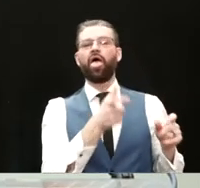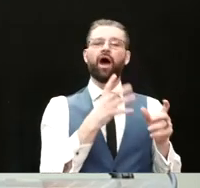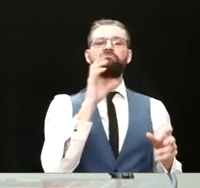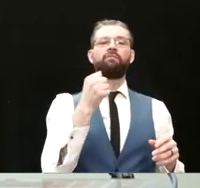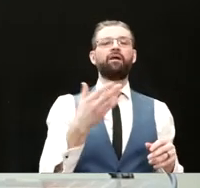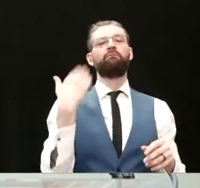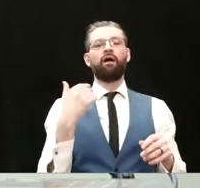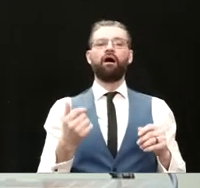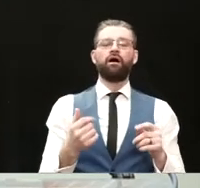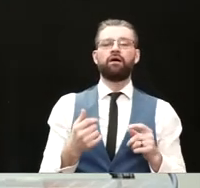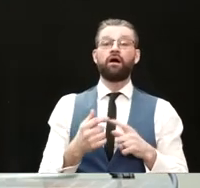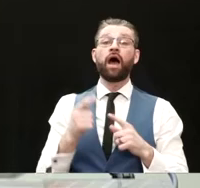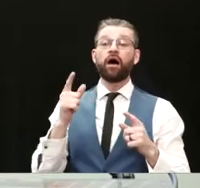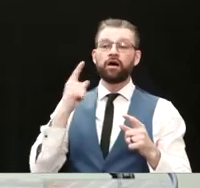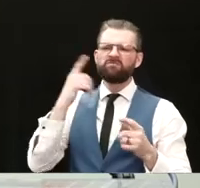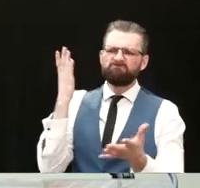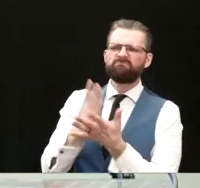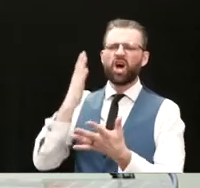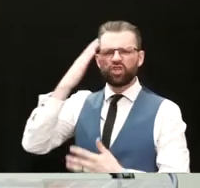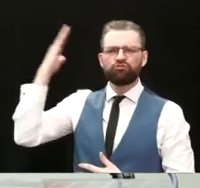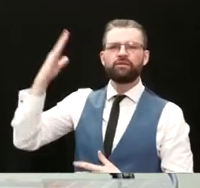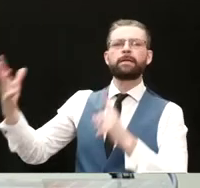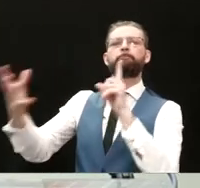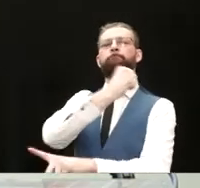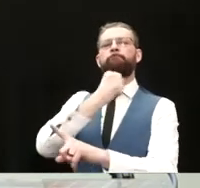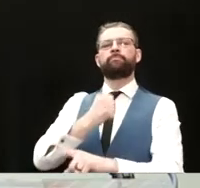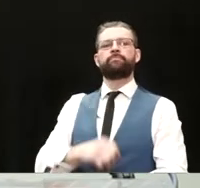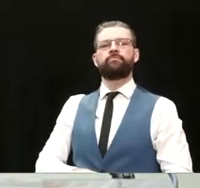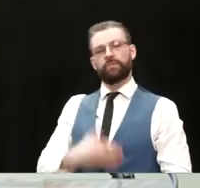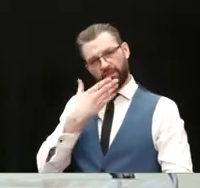dream, but a reality. Thank you for your time.